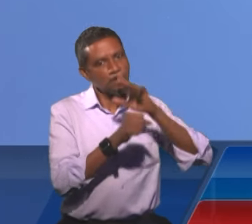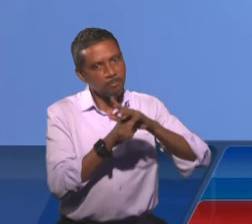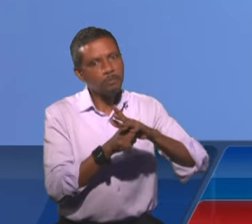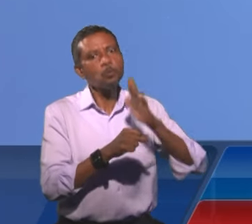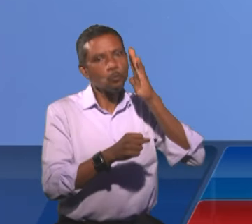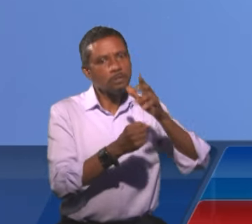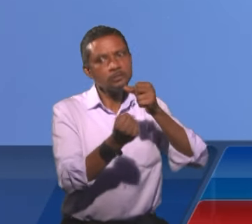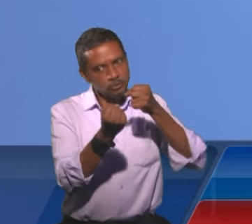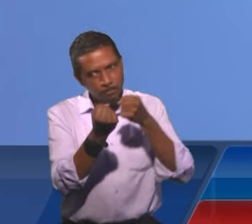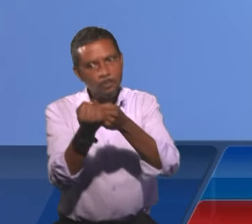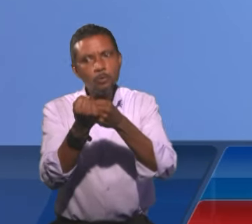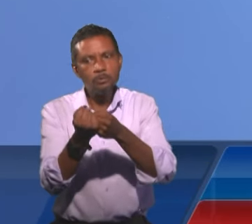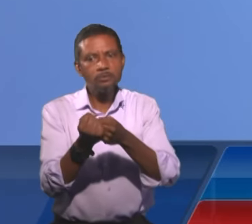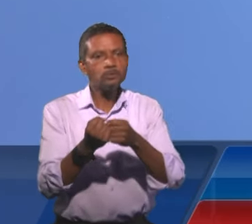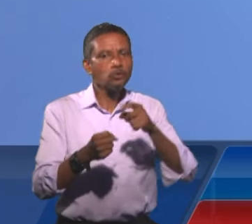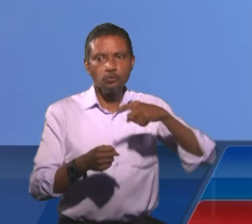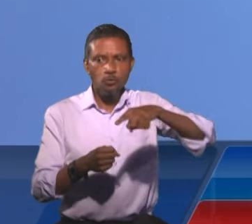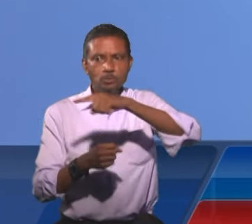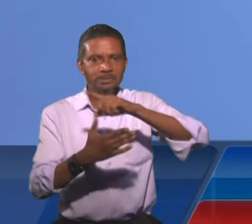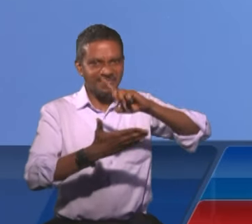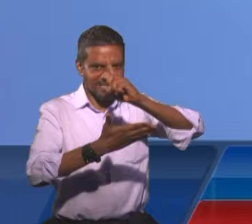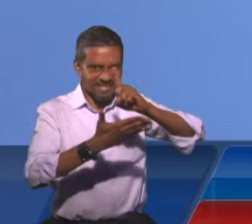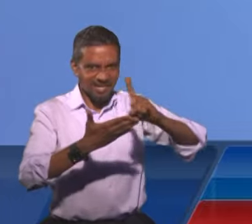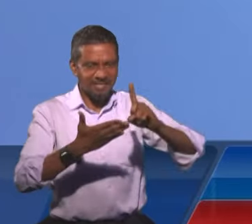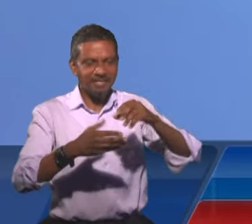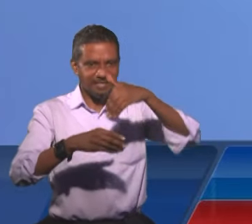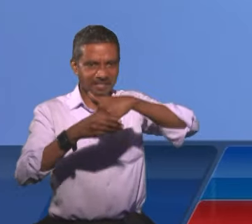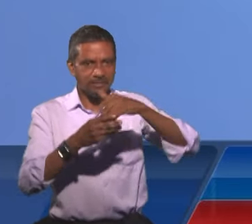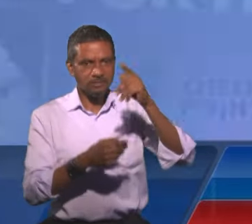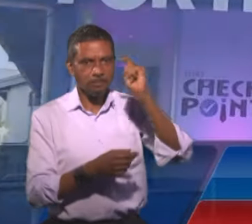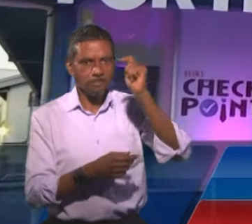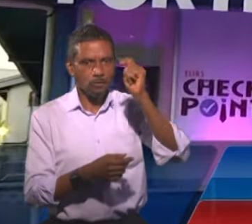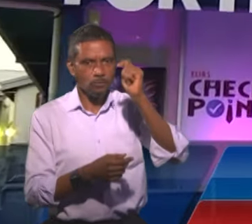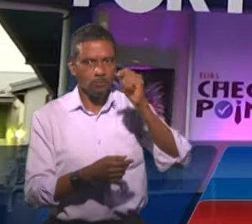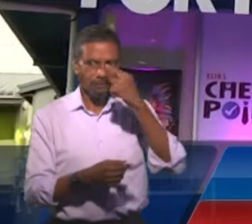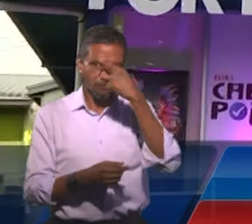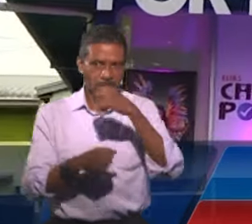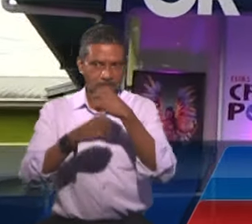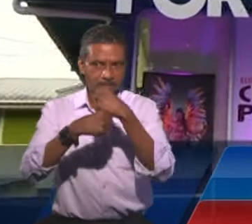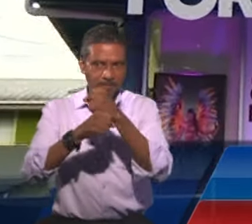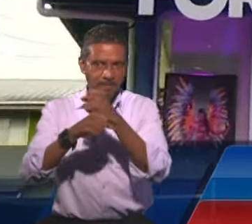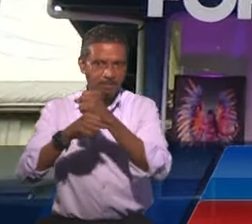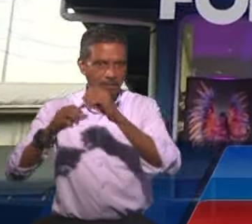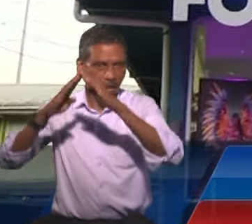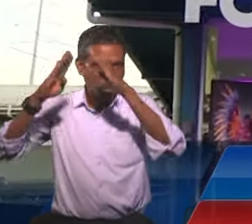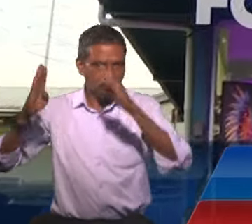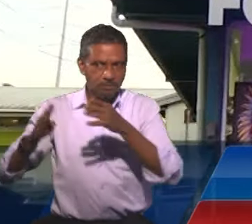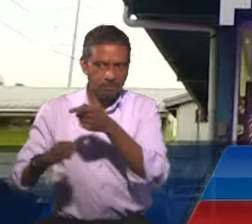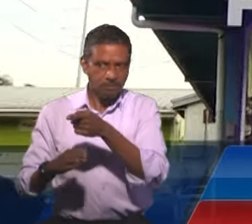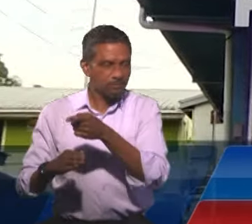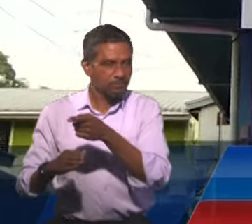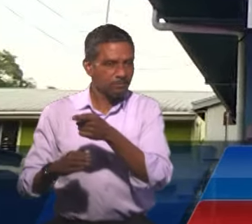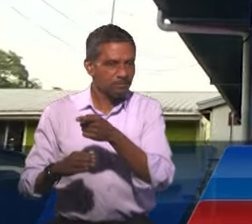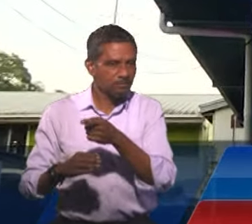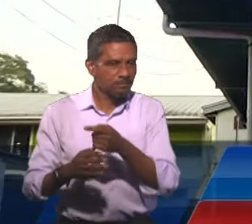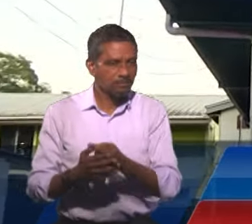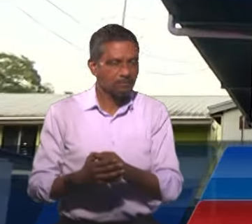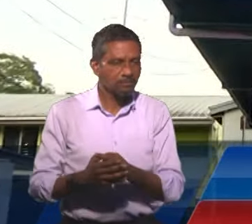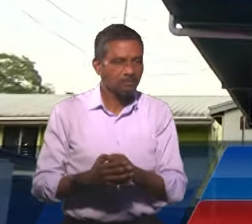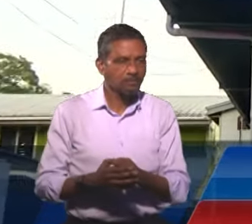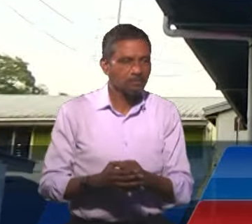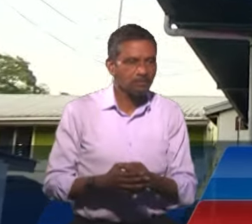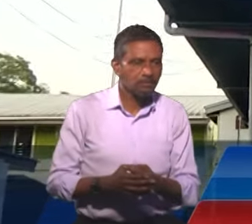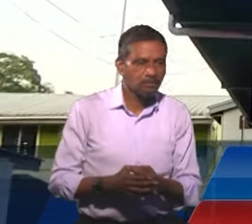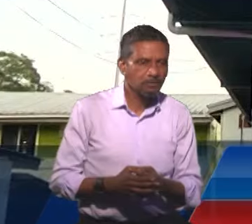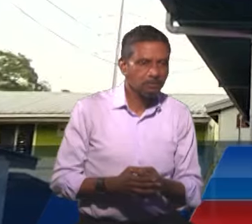to benefit from opportunities offered at the island's first Carnival Production House. Speaking at the opening of the World of Anya, Acting General